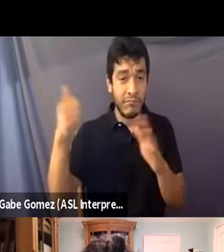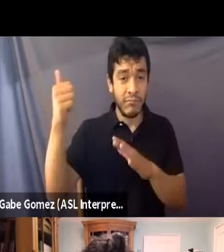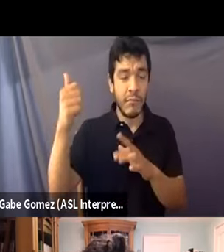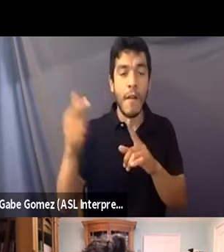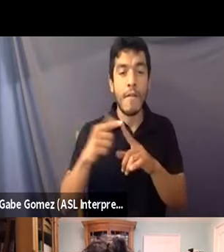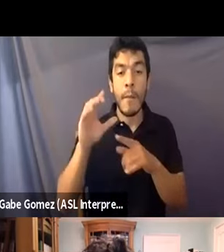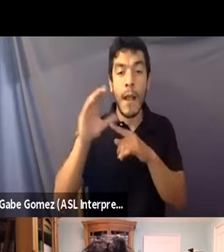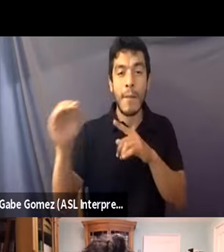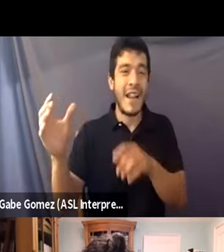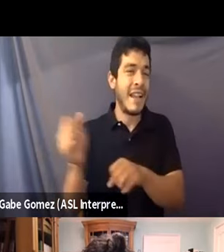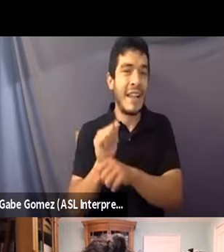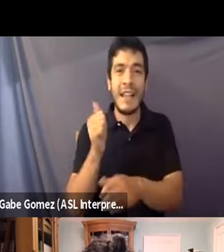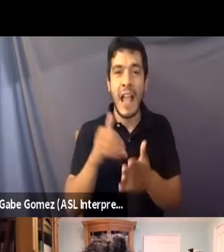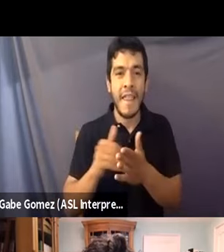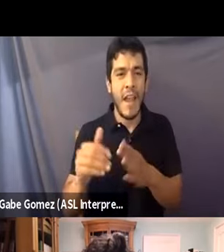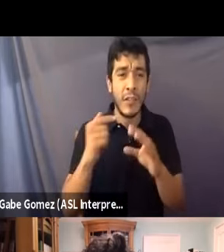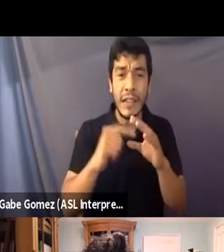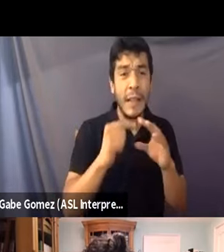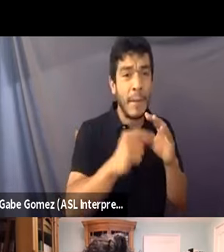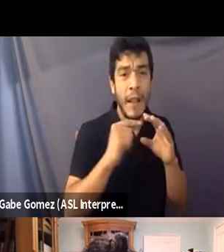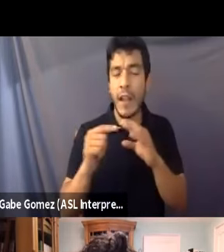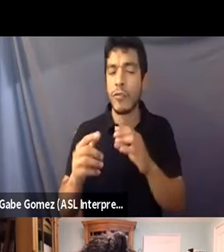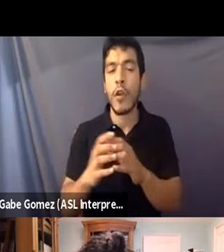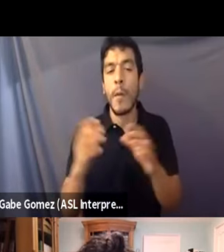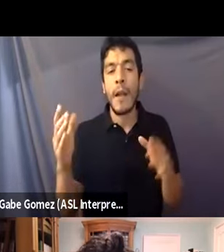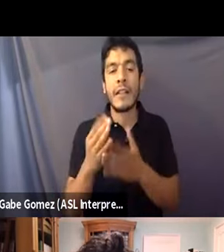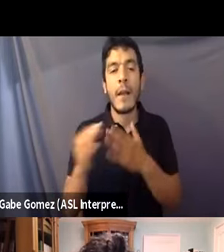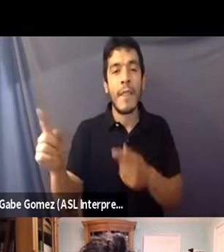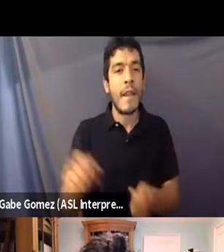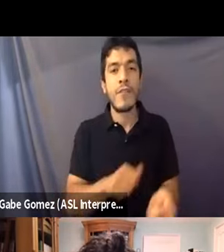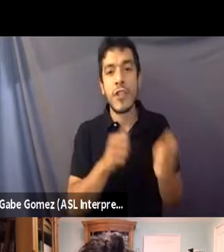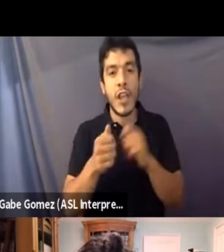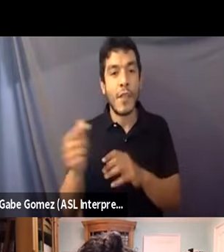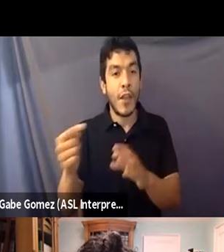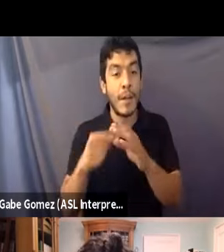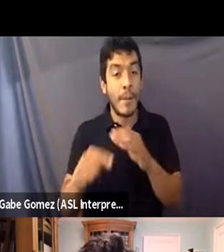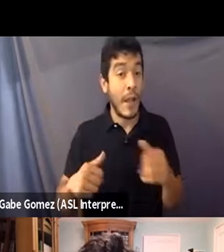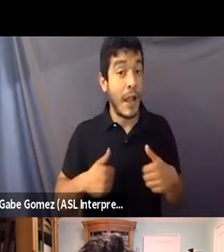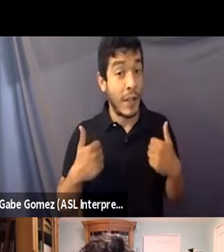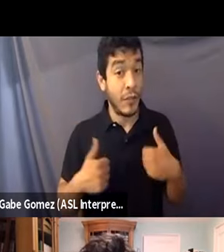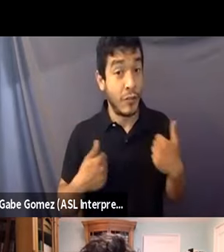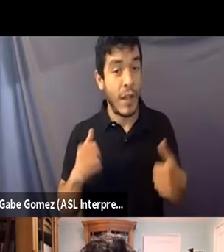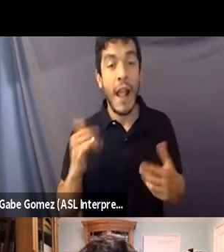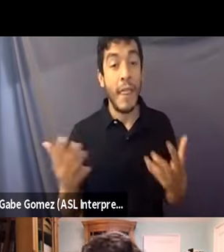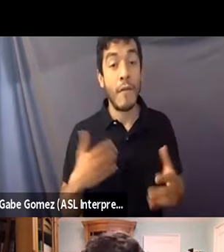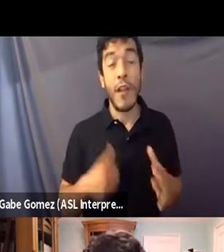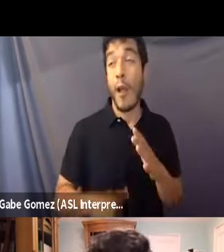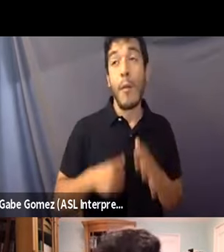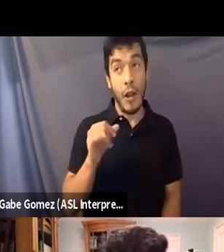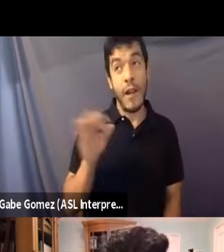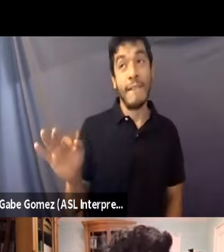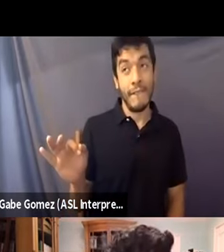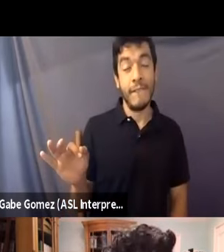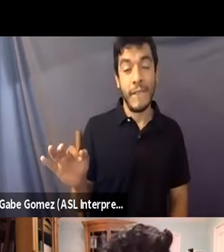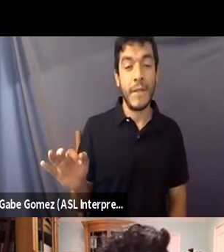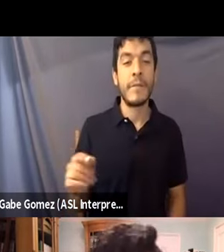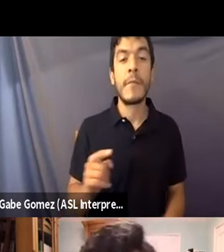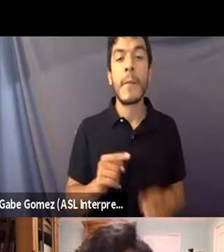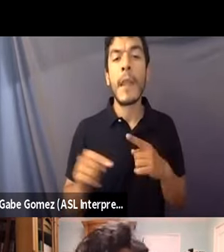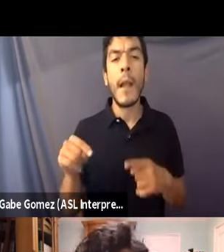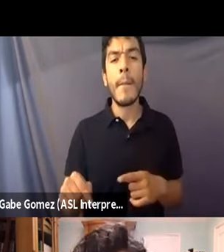at least 10,000 emails, so much so that some of them have changed their email addresses. That's what I'm most proud of. But this corporate